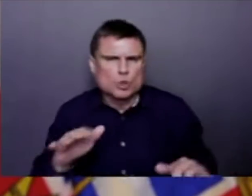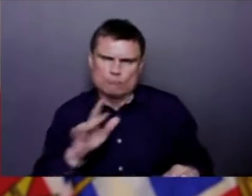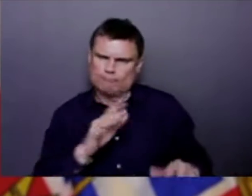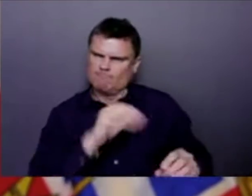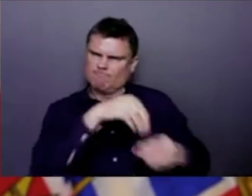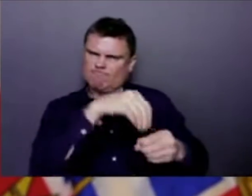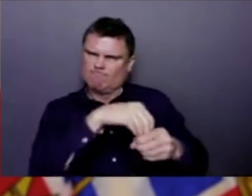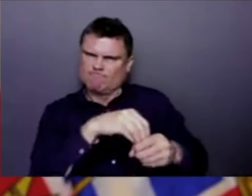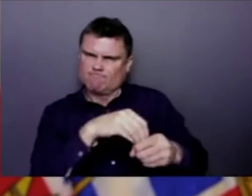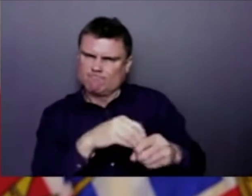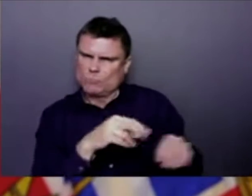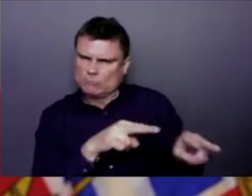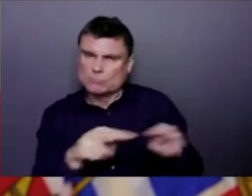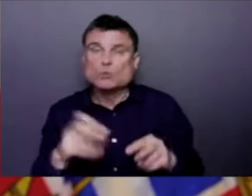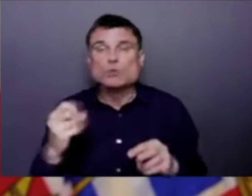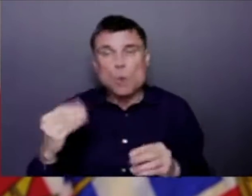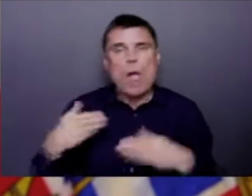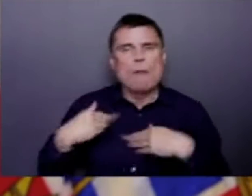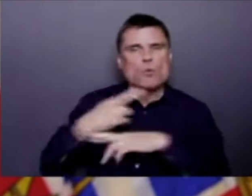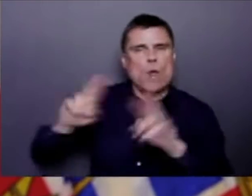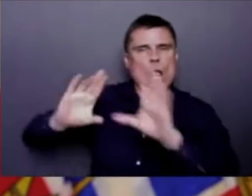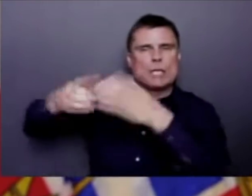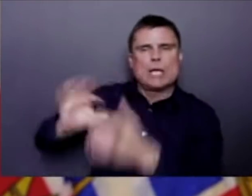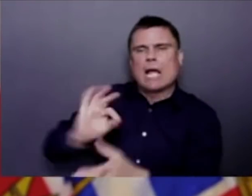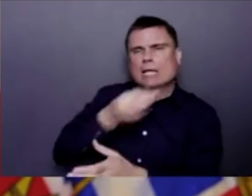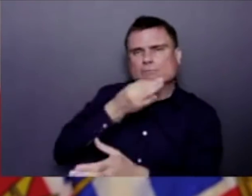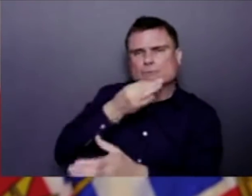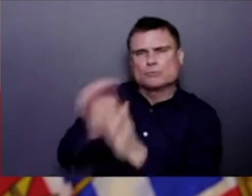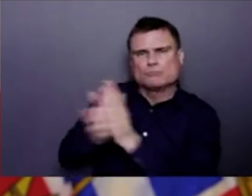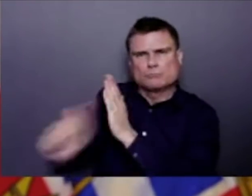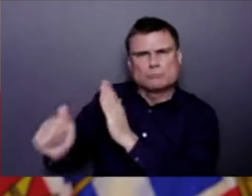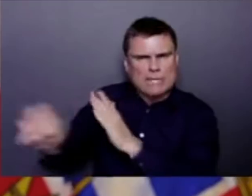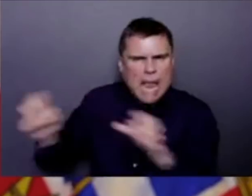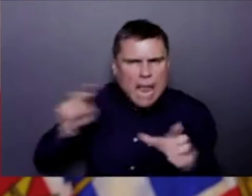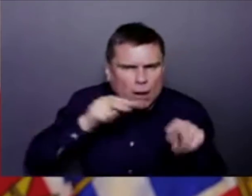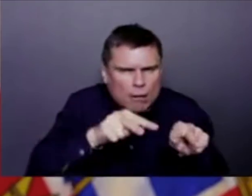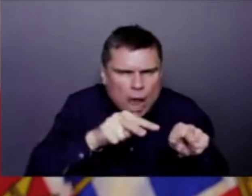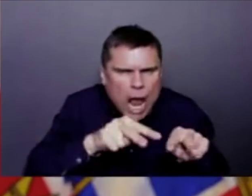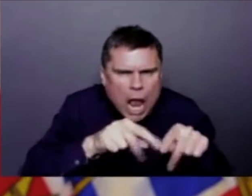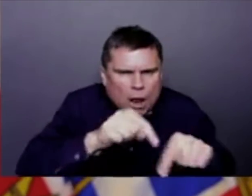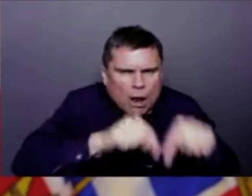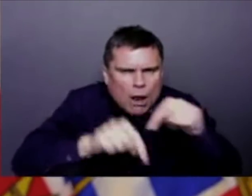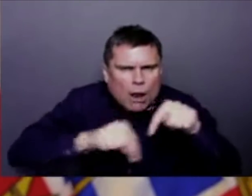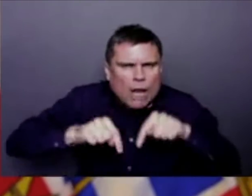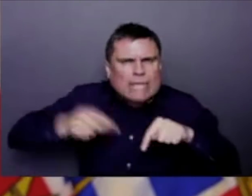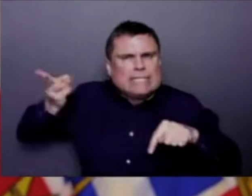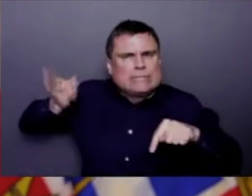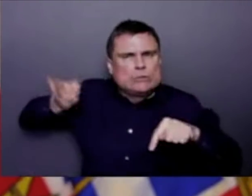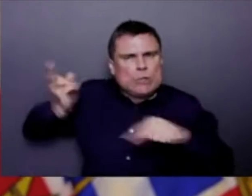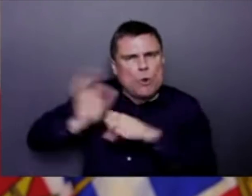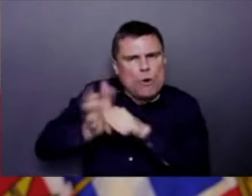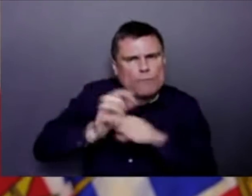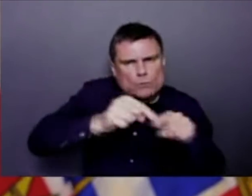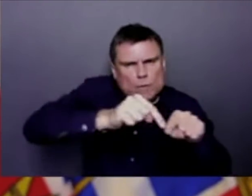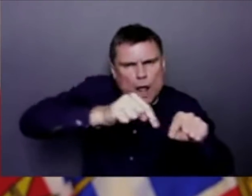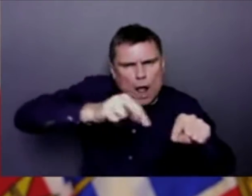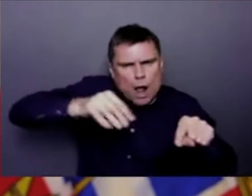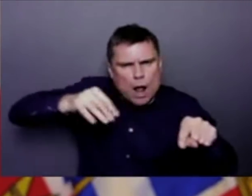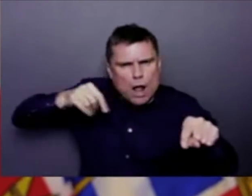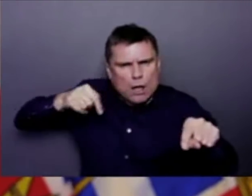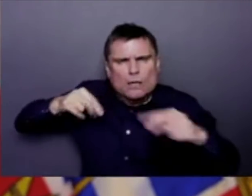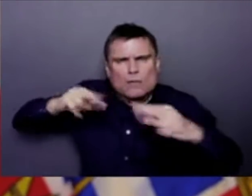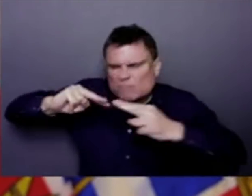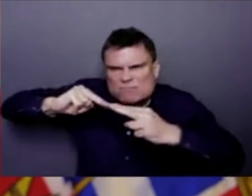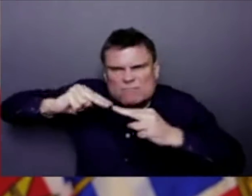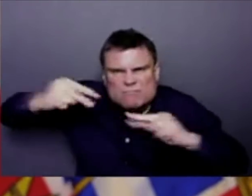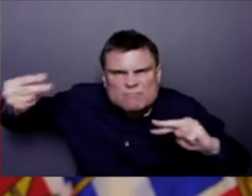over the last few weeks, and then did the whole genome sequencing to see if any of them were actually carrying this variant. So